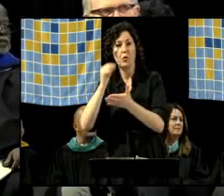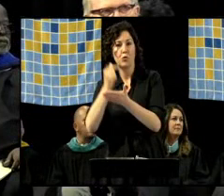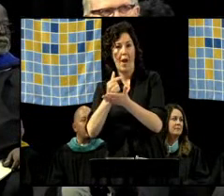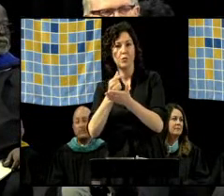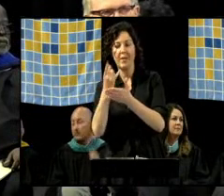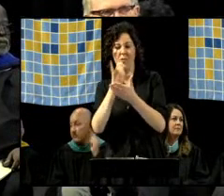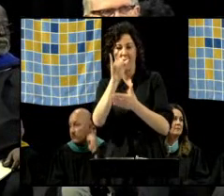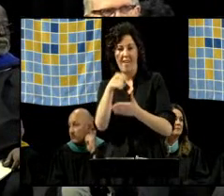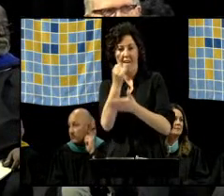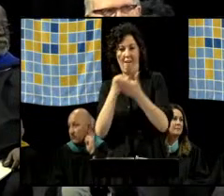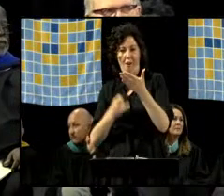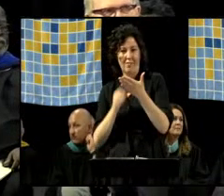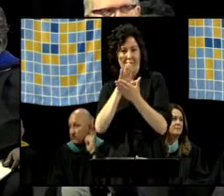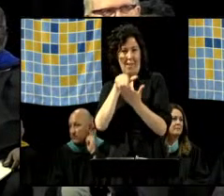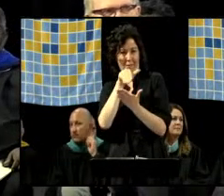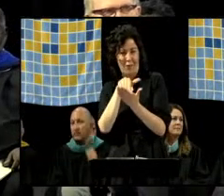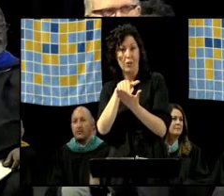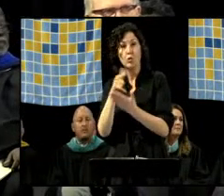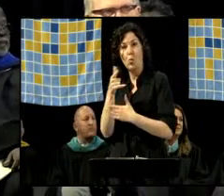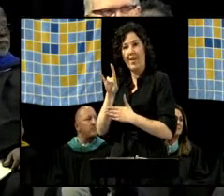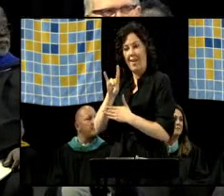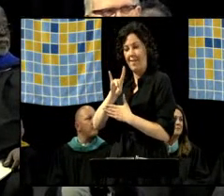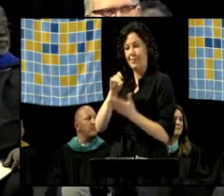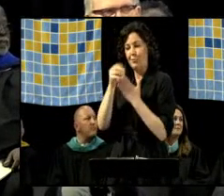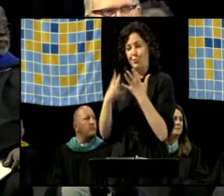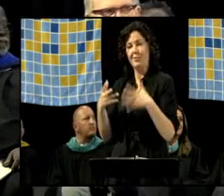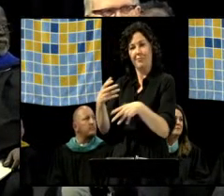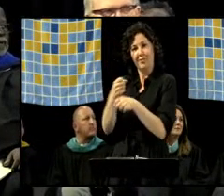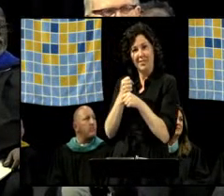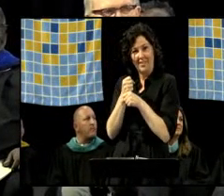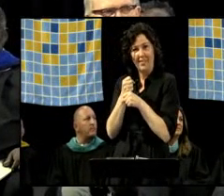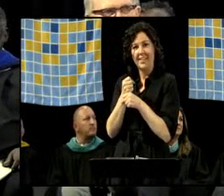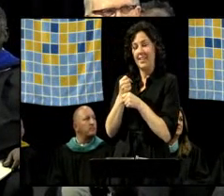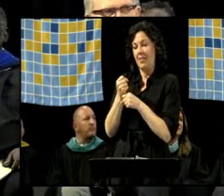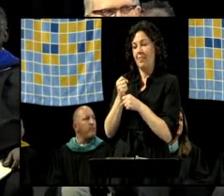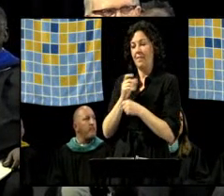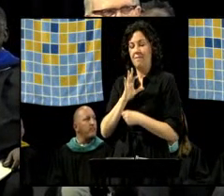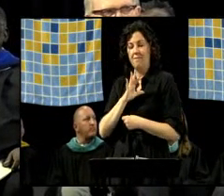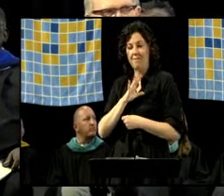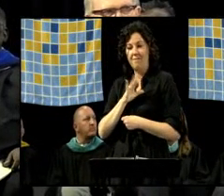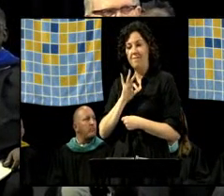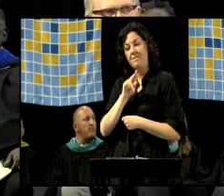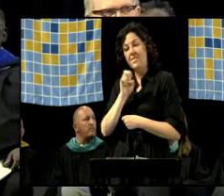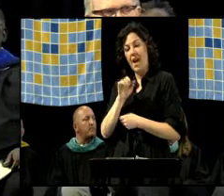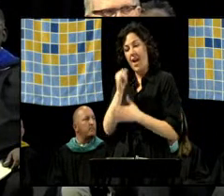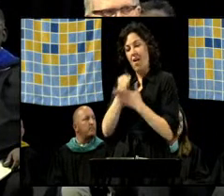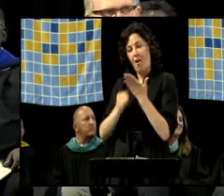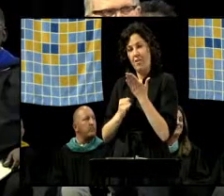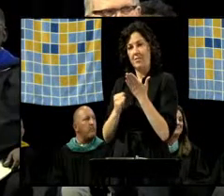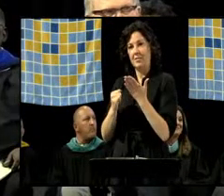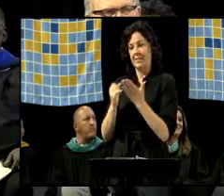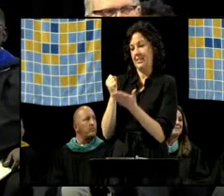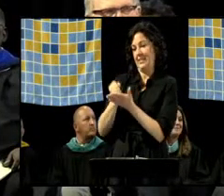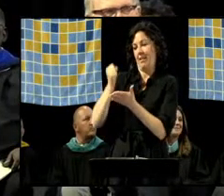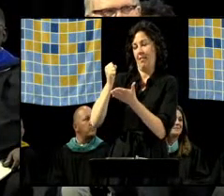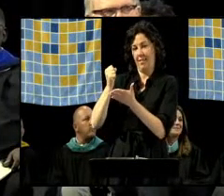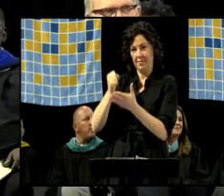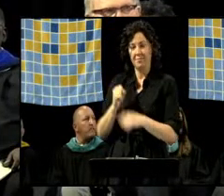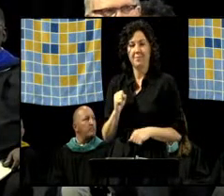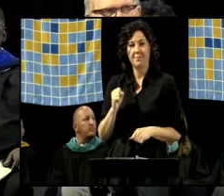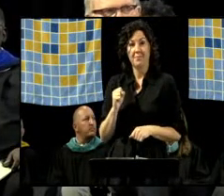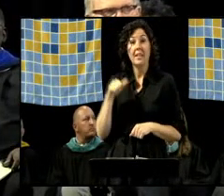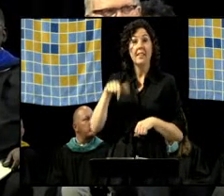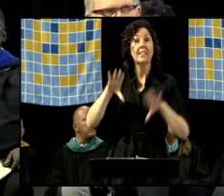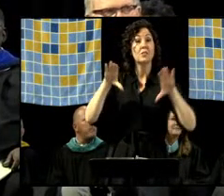Center for the Arts, with 28 students receiving the Fine Arts Seal of Distinction. This